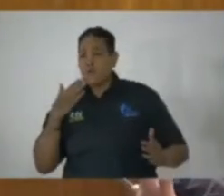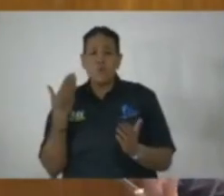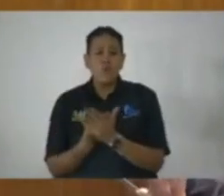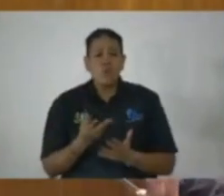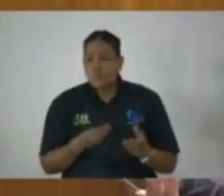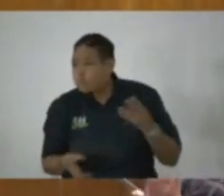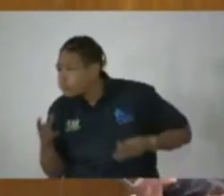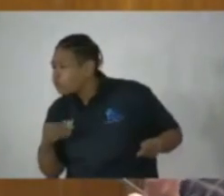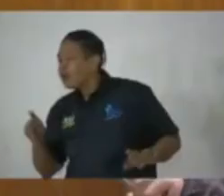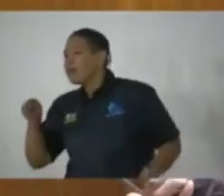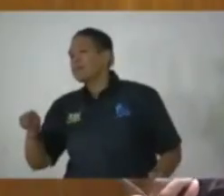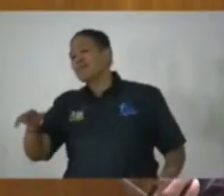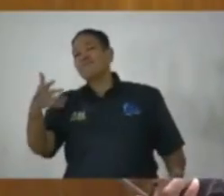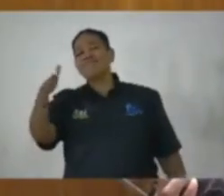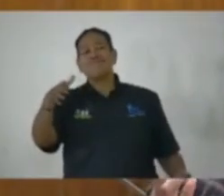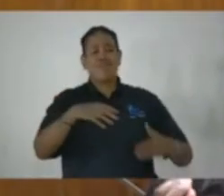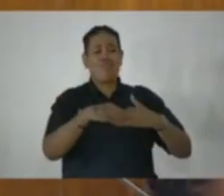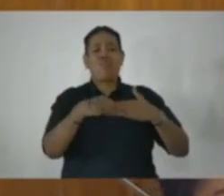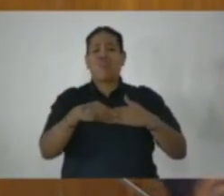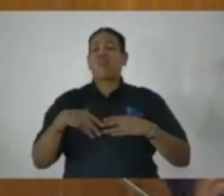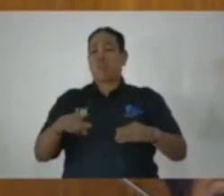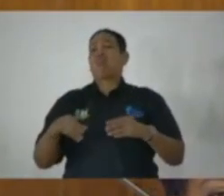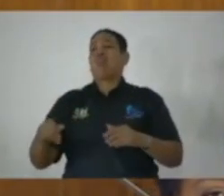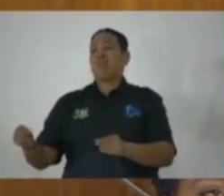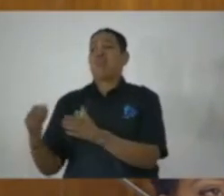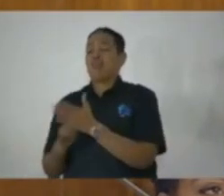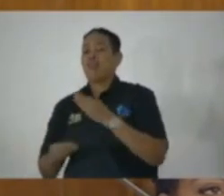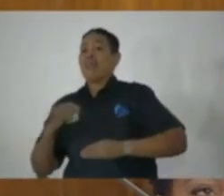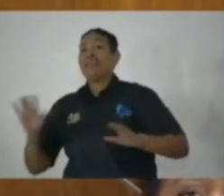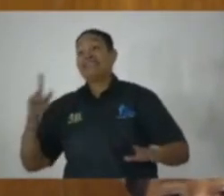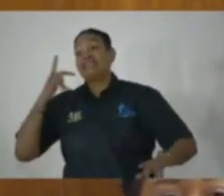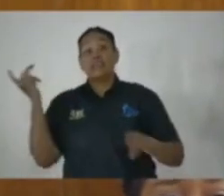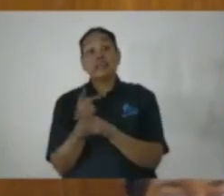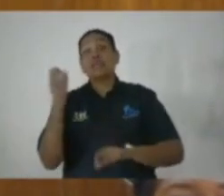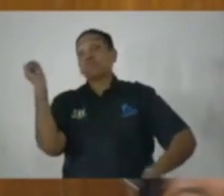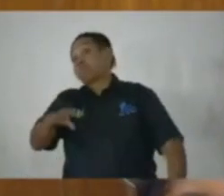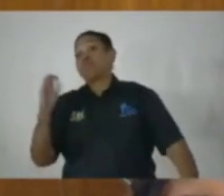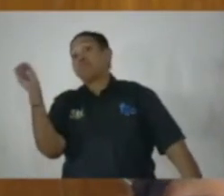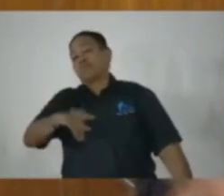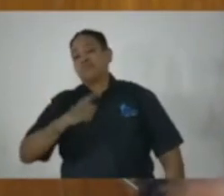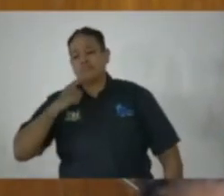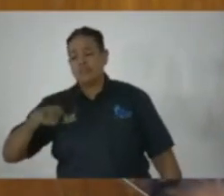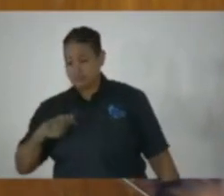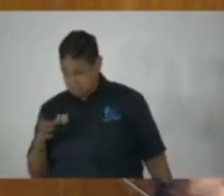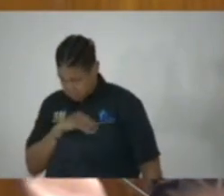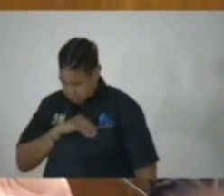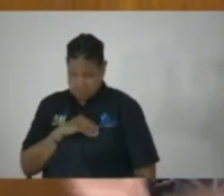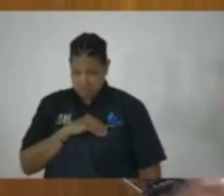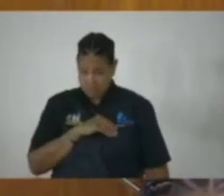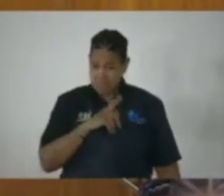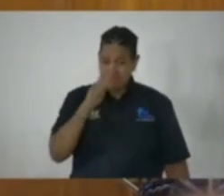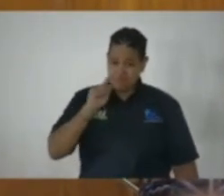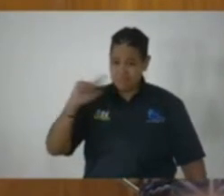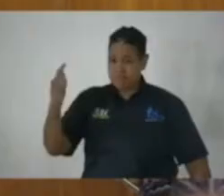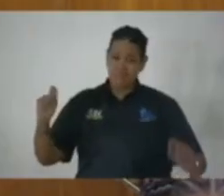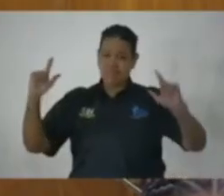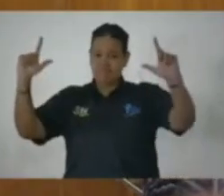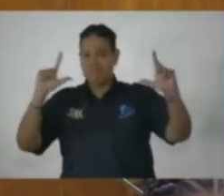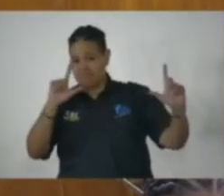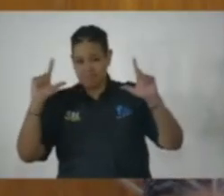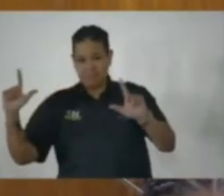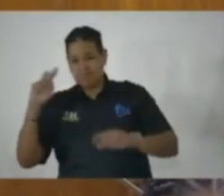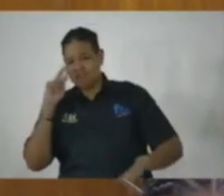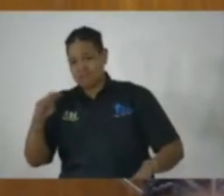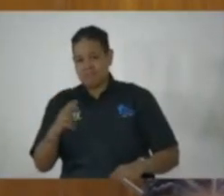and the PMP is loose with the management of debt. They seek to sell that argument. Well, we have not bought that argument. Let's go to the other slide.